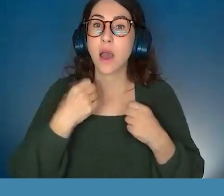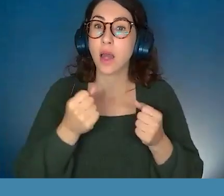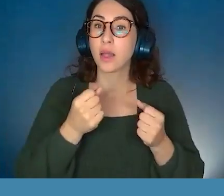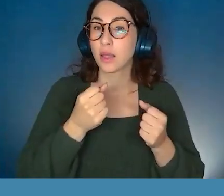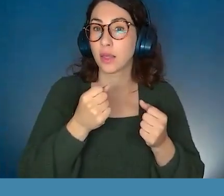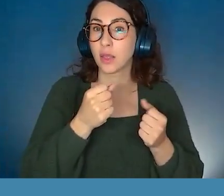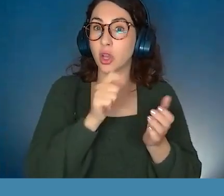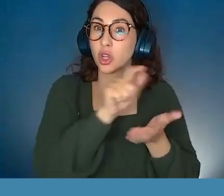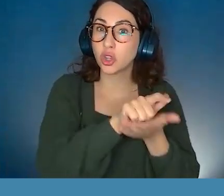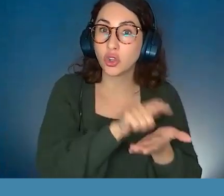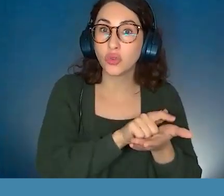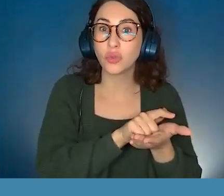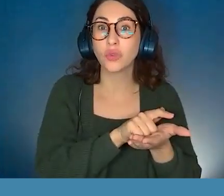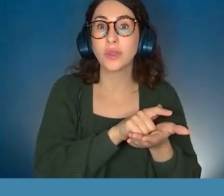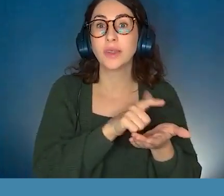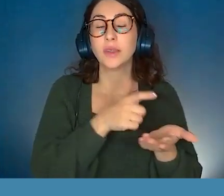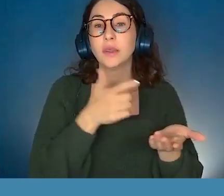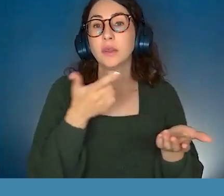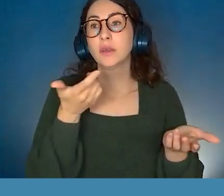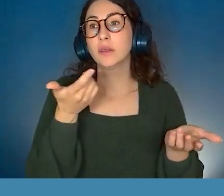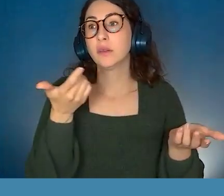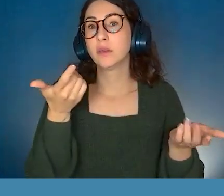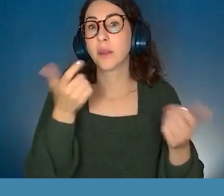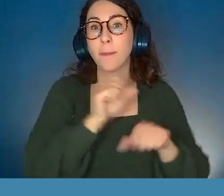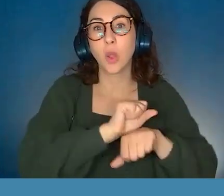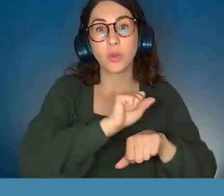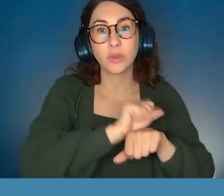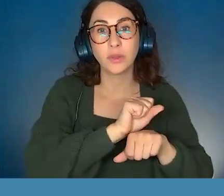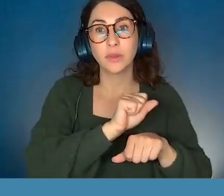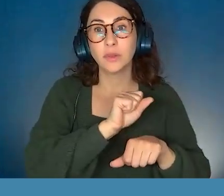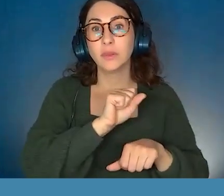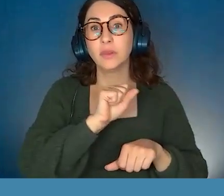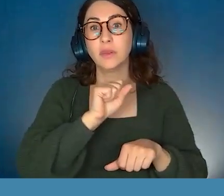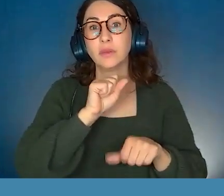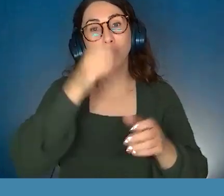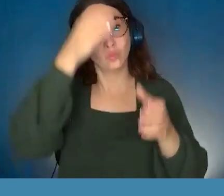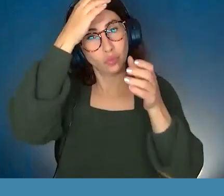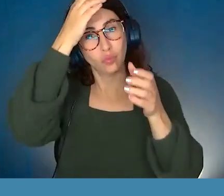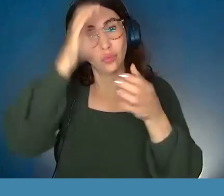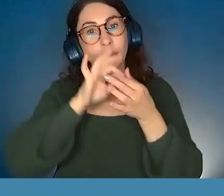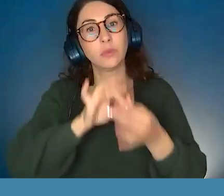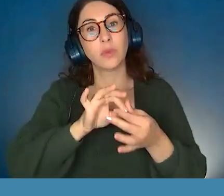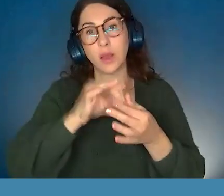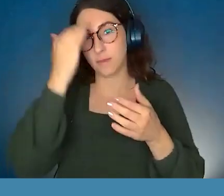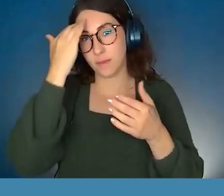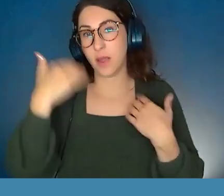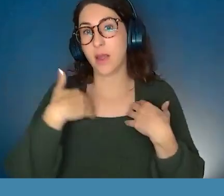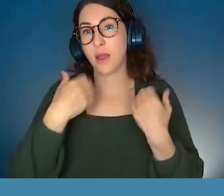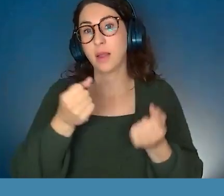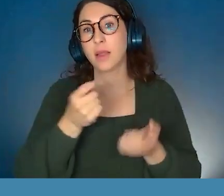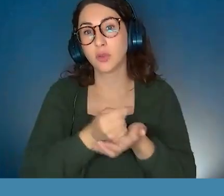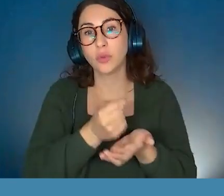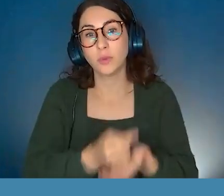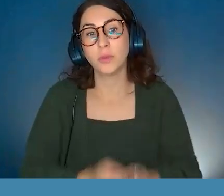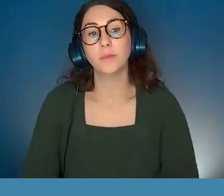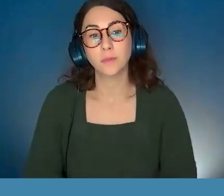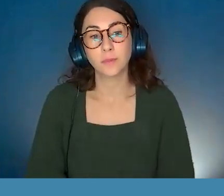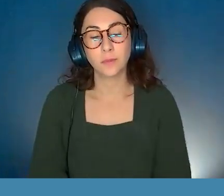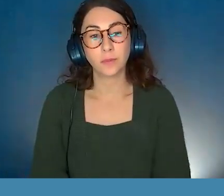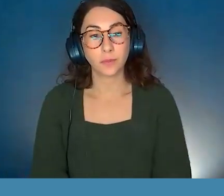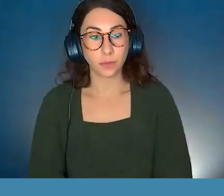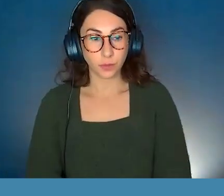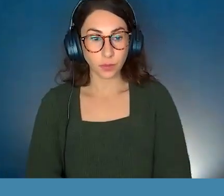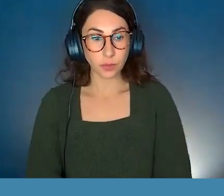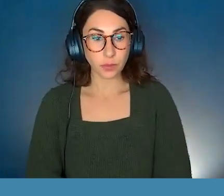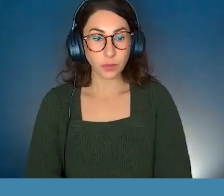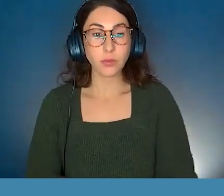mental health, or individuals that are just knowledgeable about the mental health treatment community. So membership to